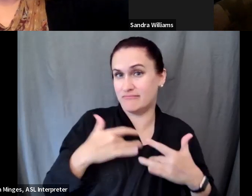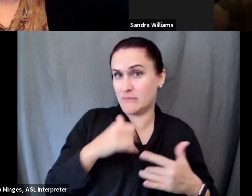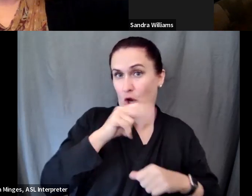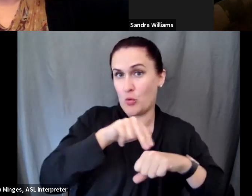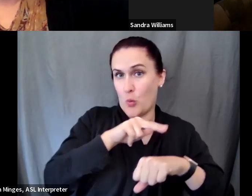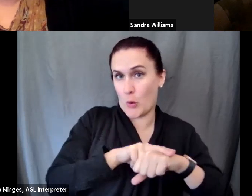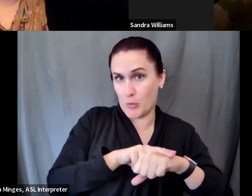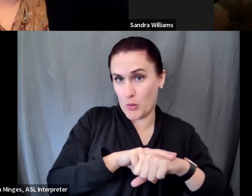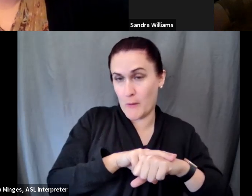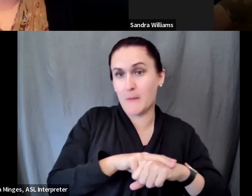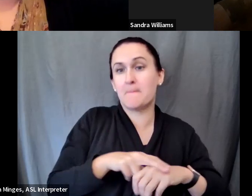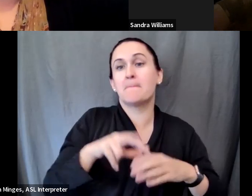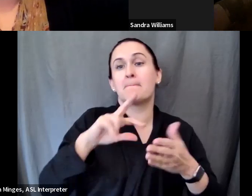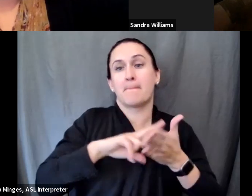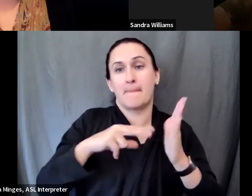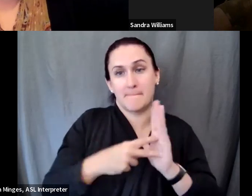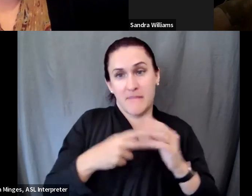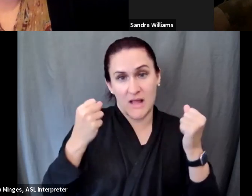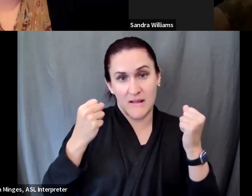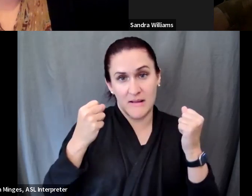meant a lot of